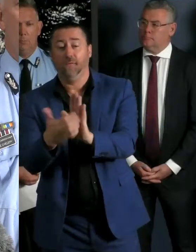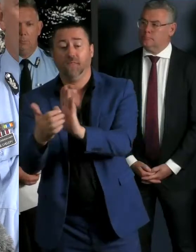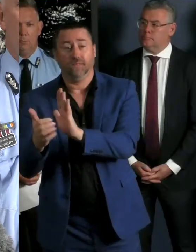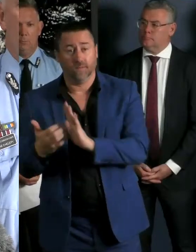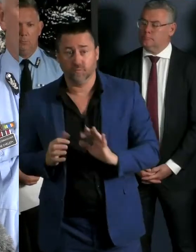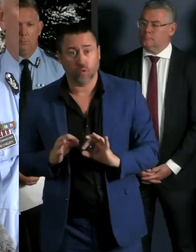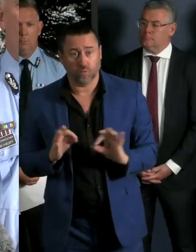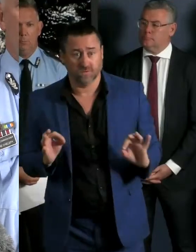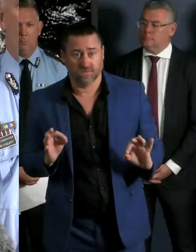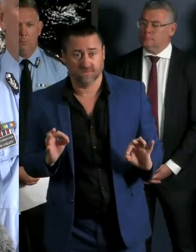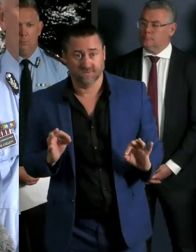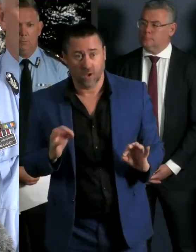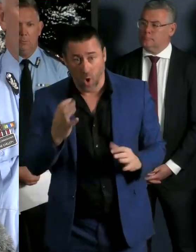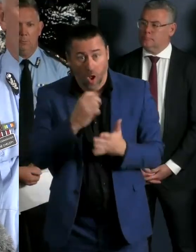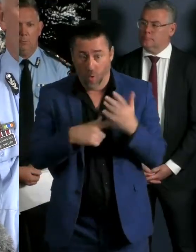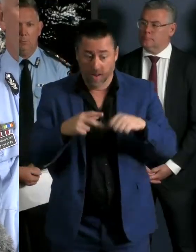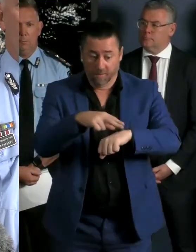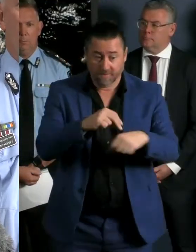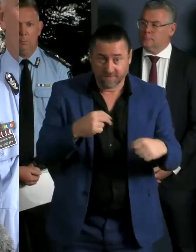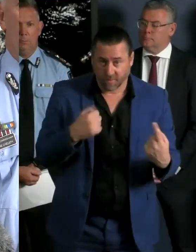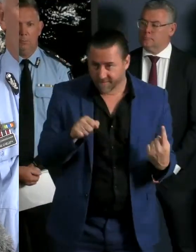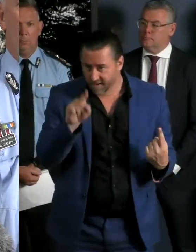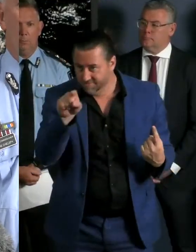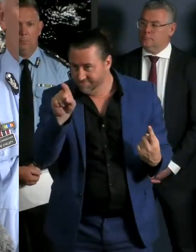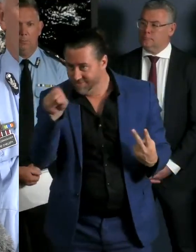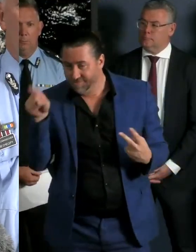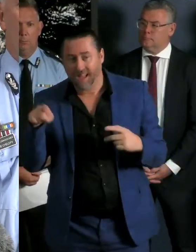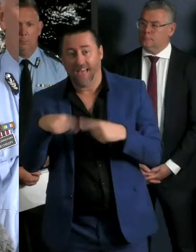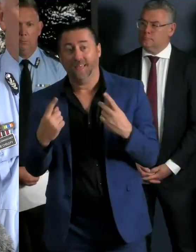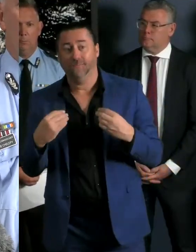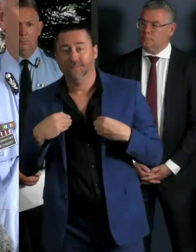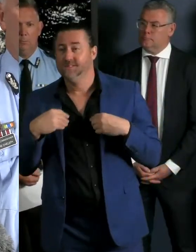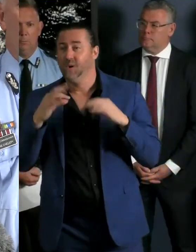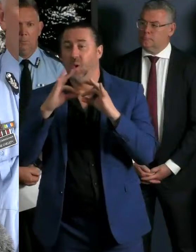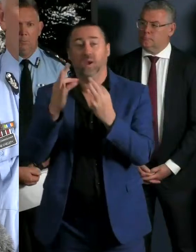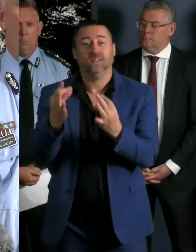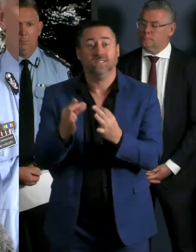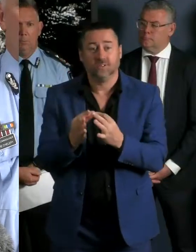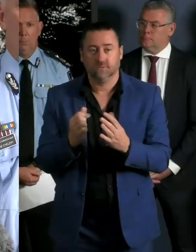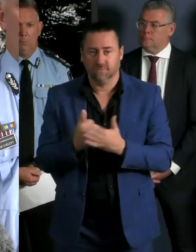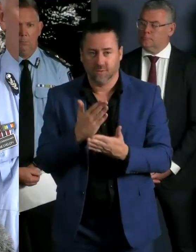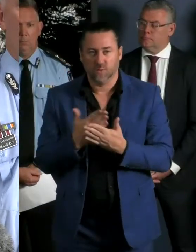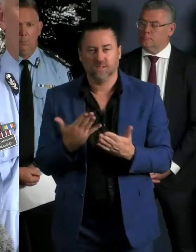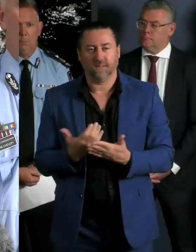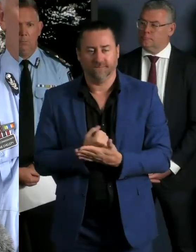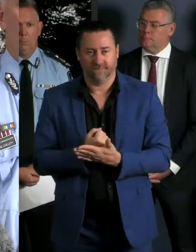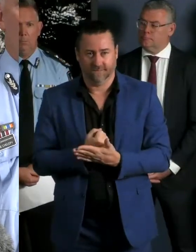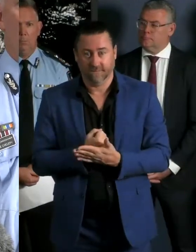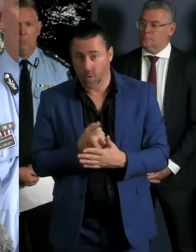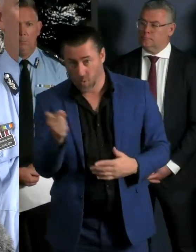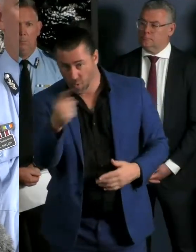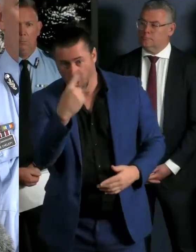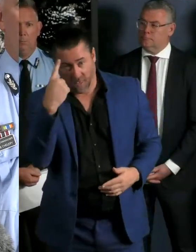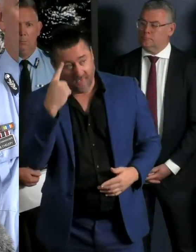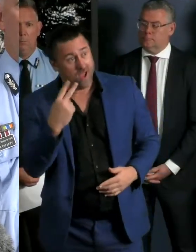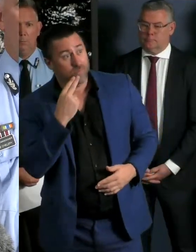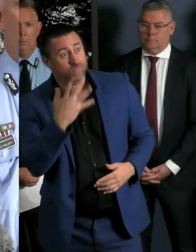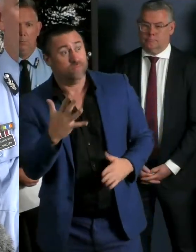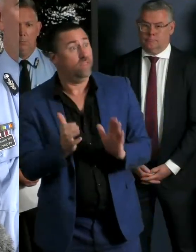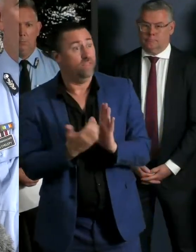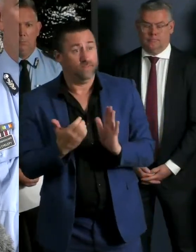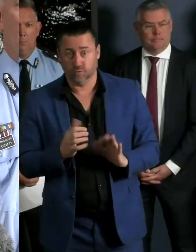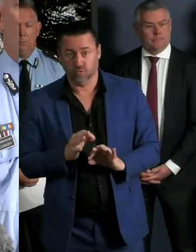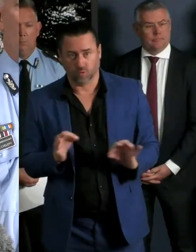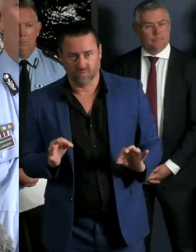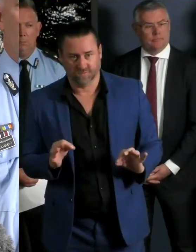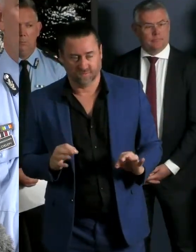with our partner agencies to ensure that communities are not only safe from the event, but any possible looting if that does occur after the event.